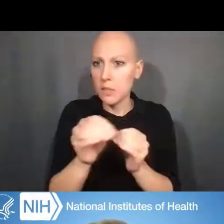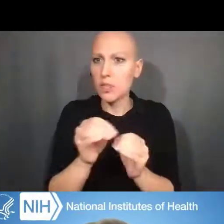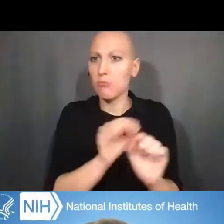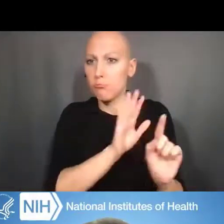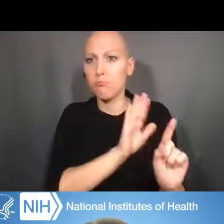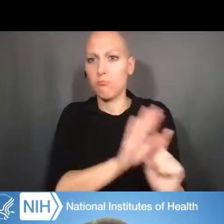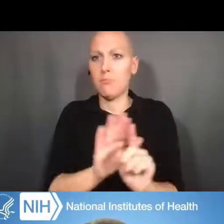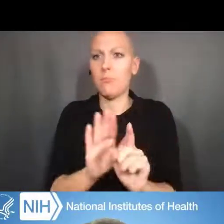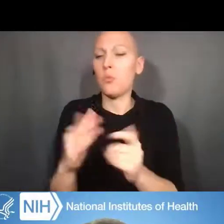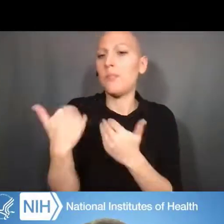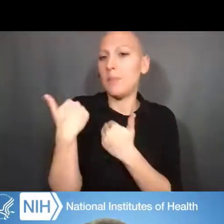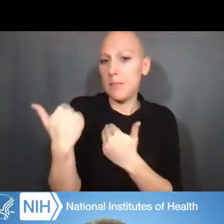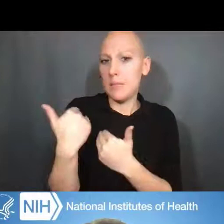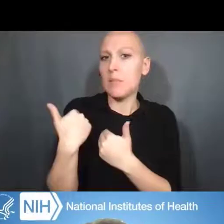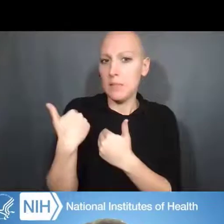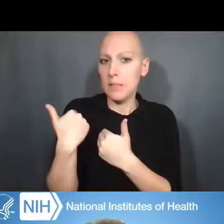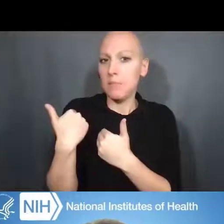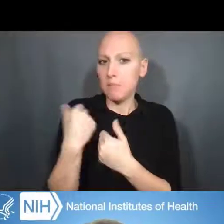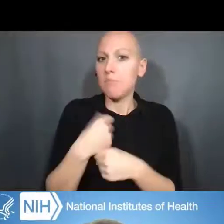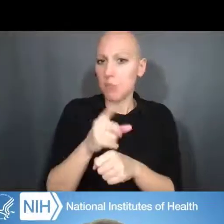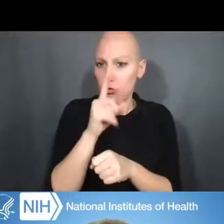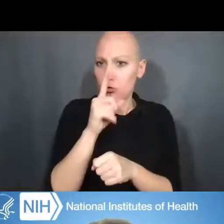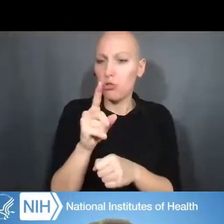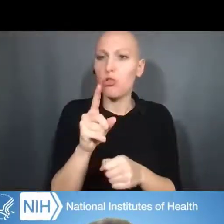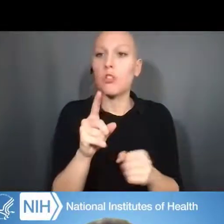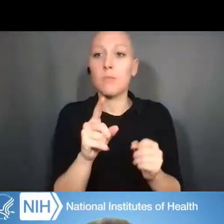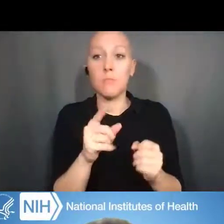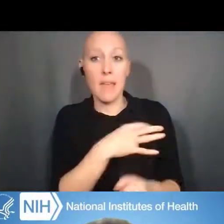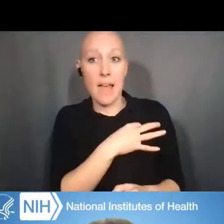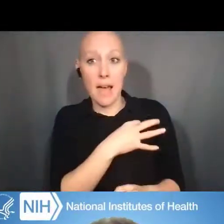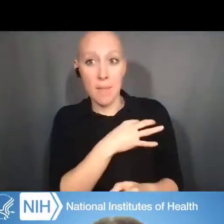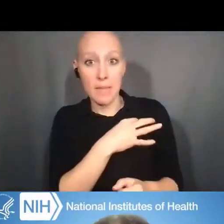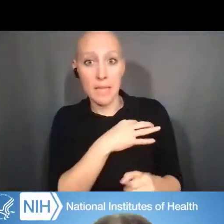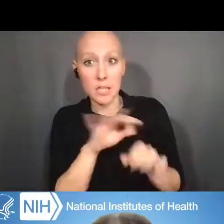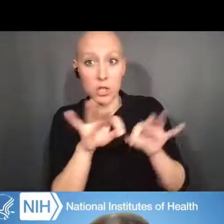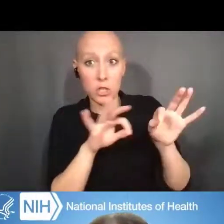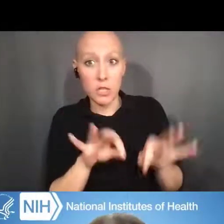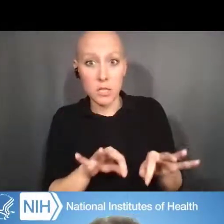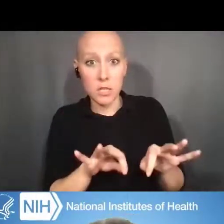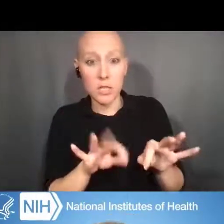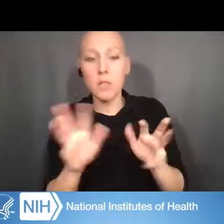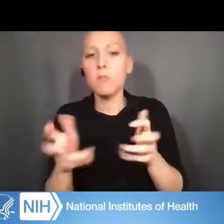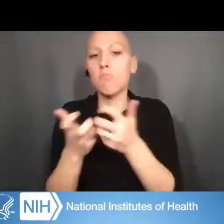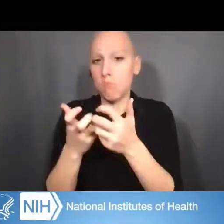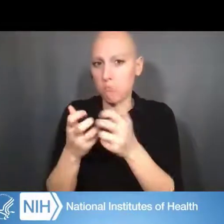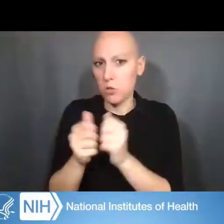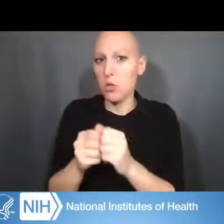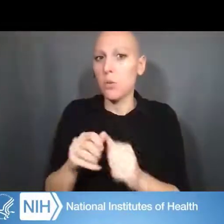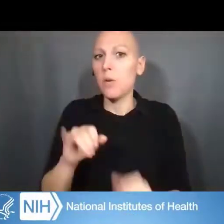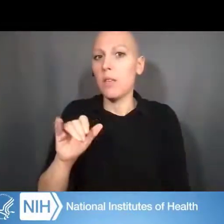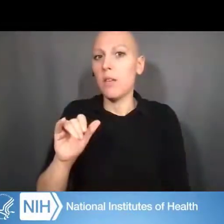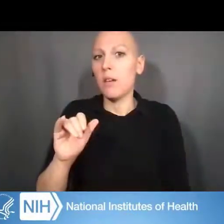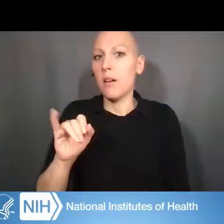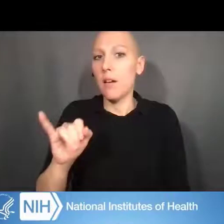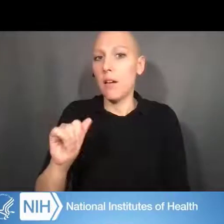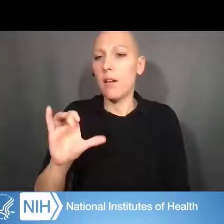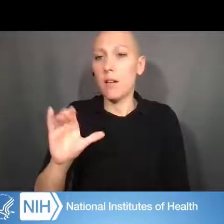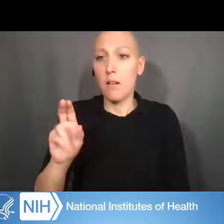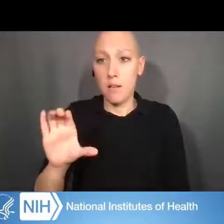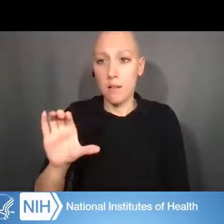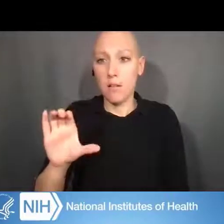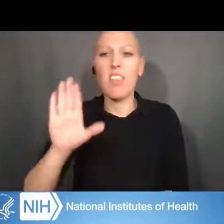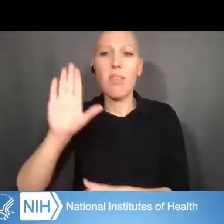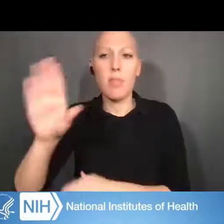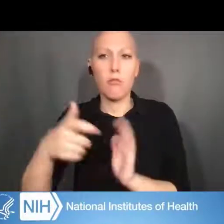that's outlined in the application is congruent with what's in the protocol that the IACUC will verify and approve.